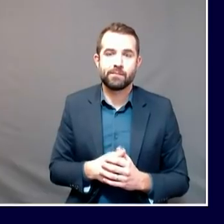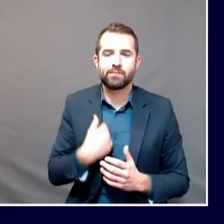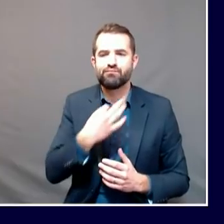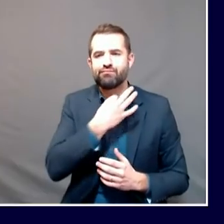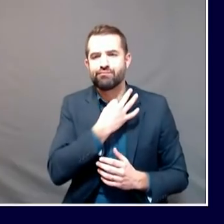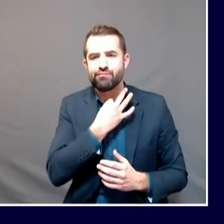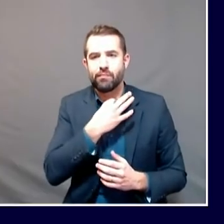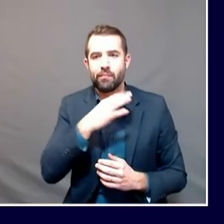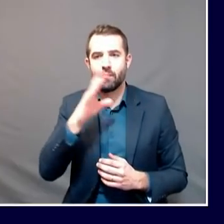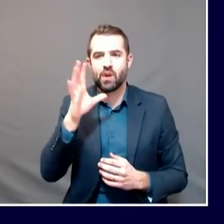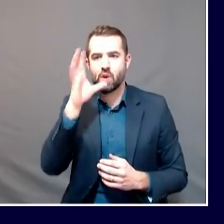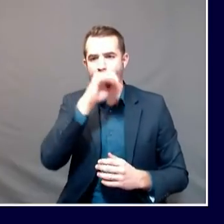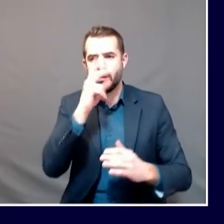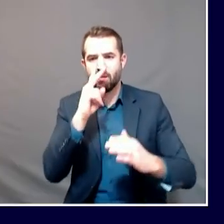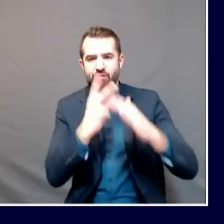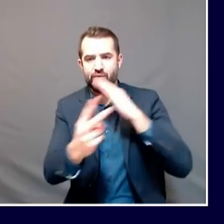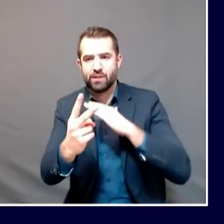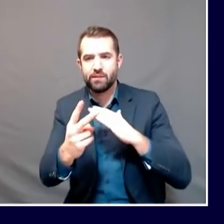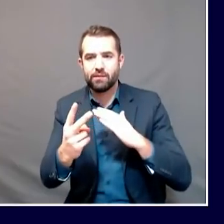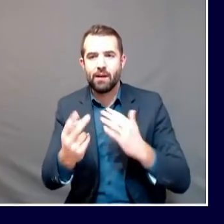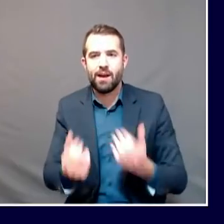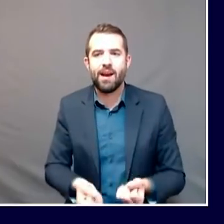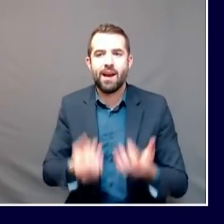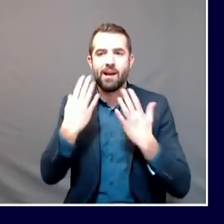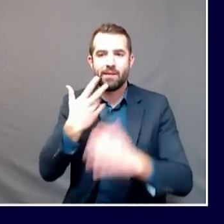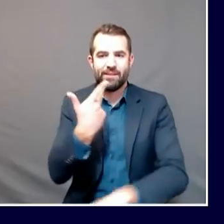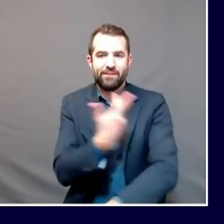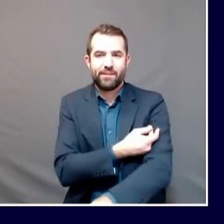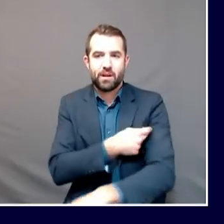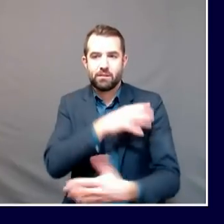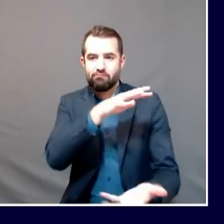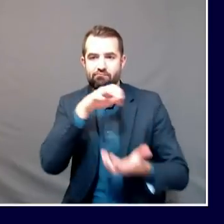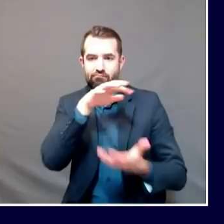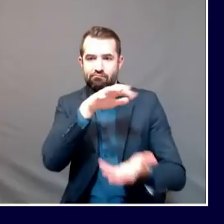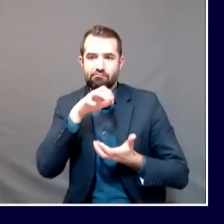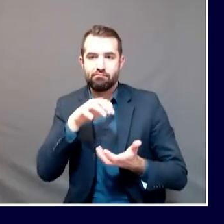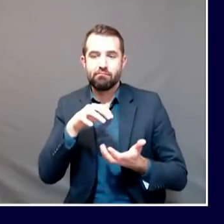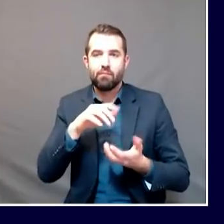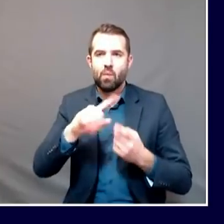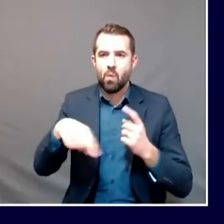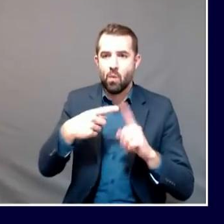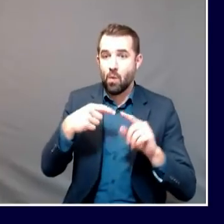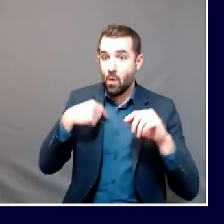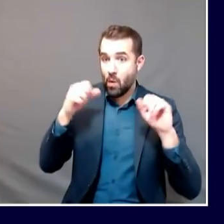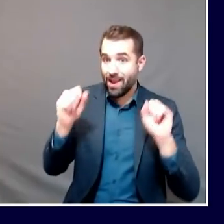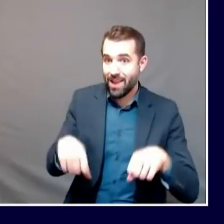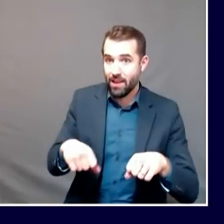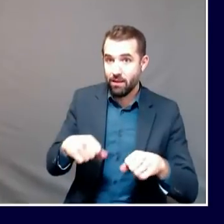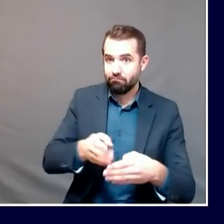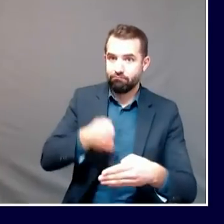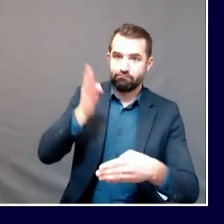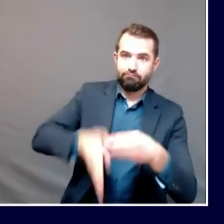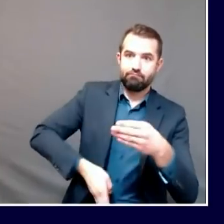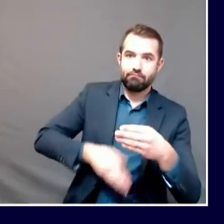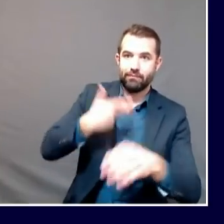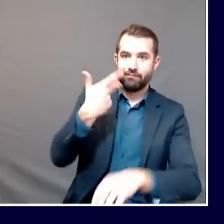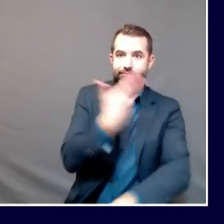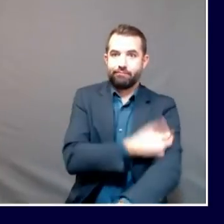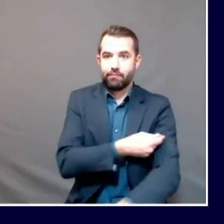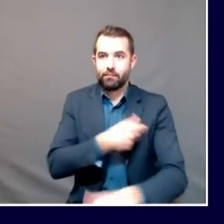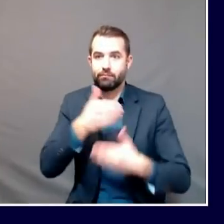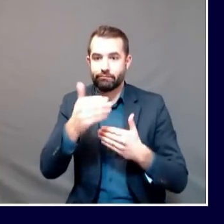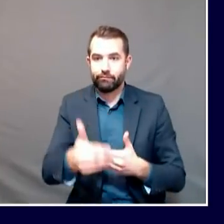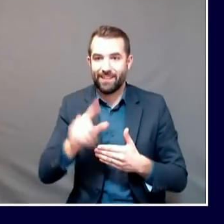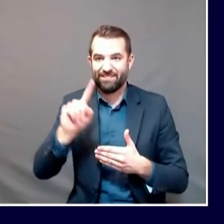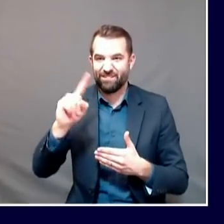given the doses that we're receiving and the logistics involved, for when we'll be able to complete vaccinations for phase 1 and move to phase 2?